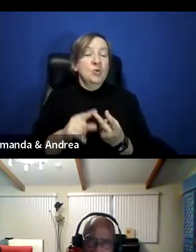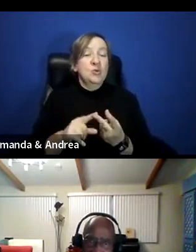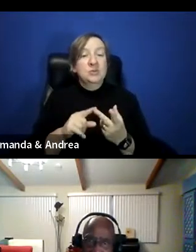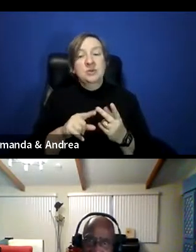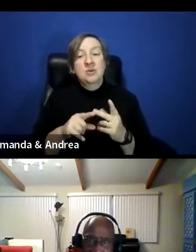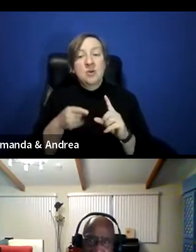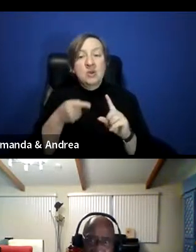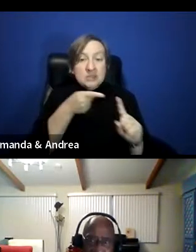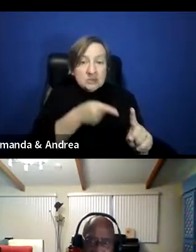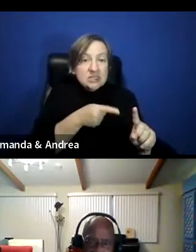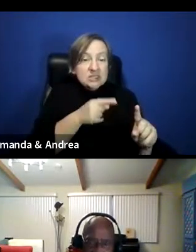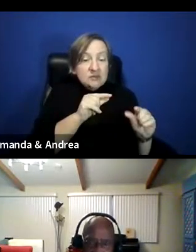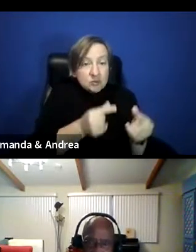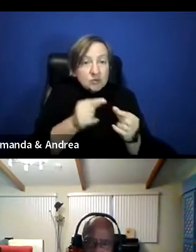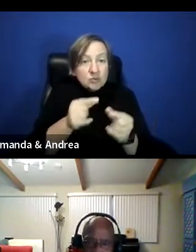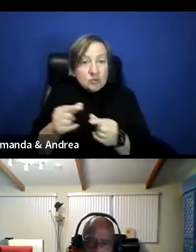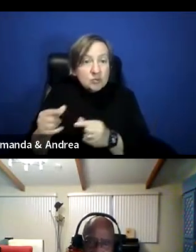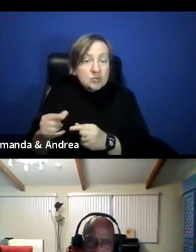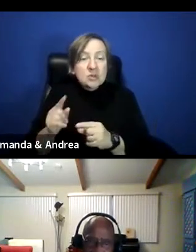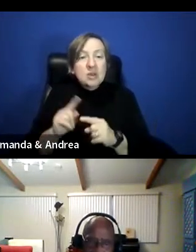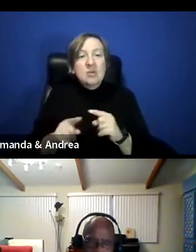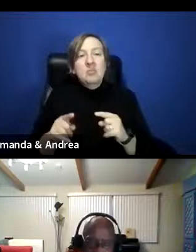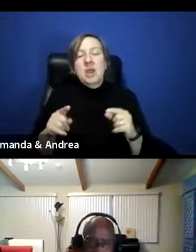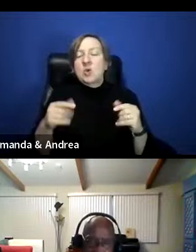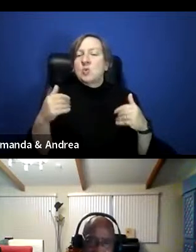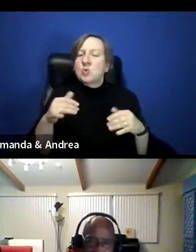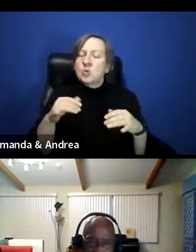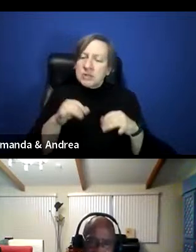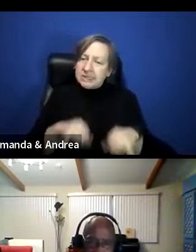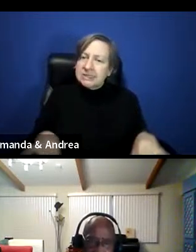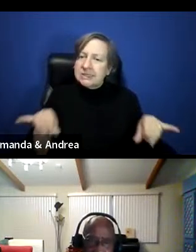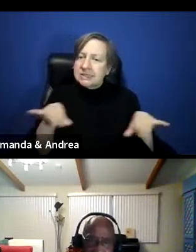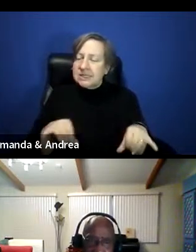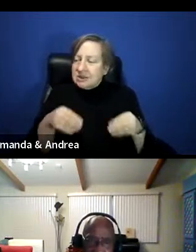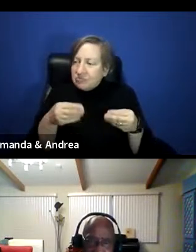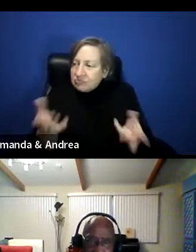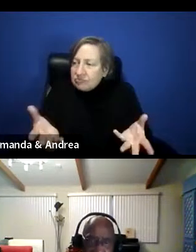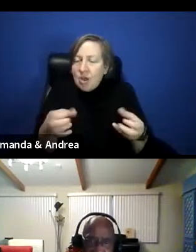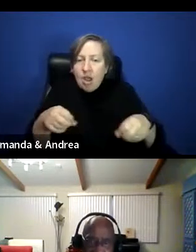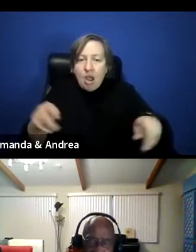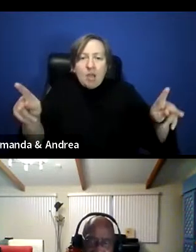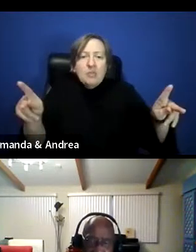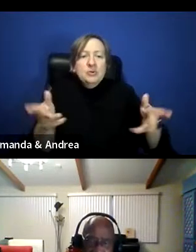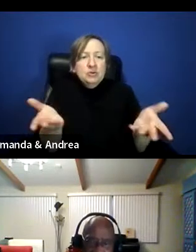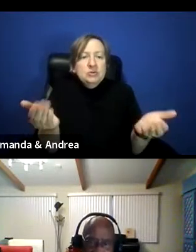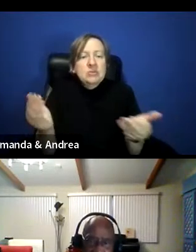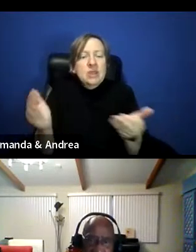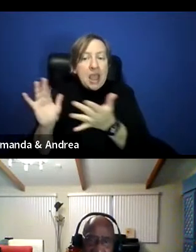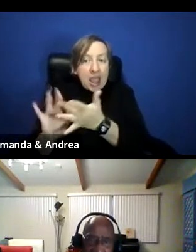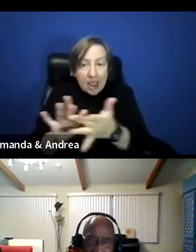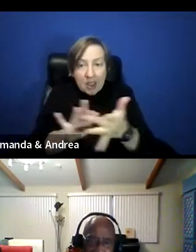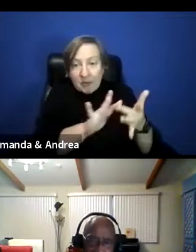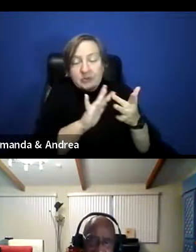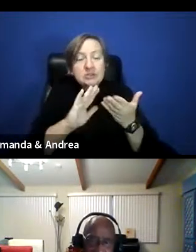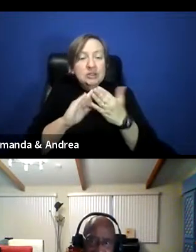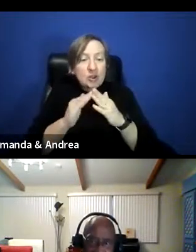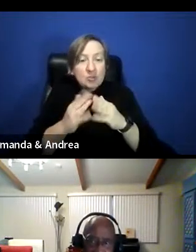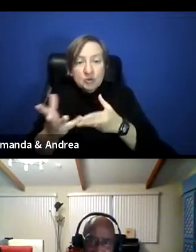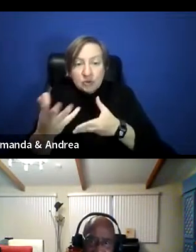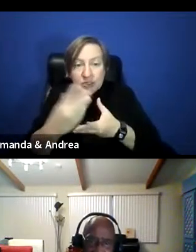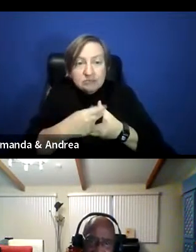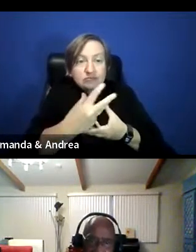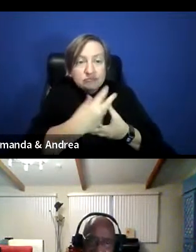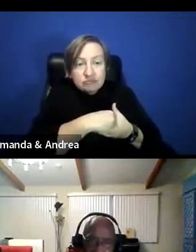groups, but all of these consistent opportunities for outreach and community engagement that really